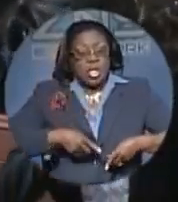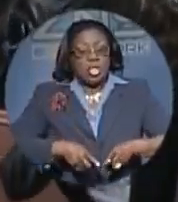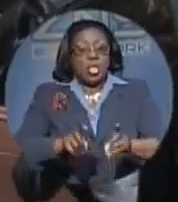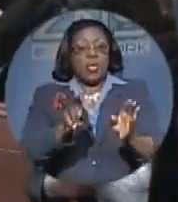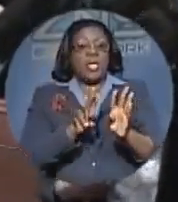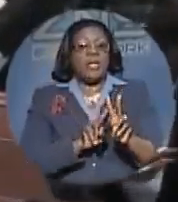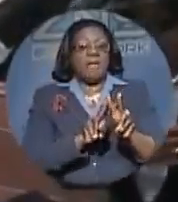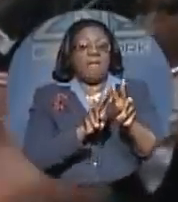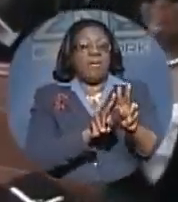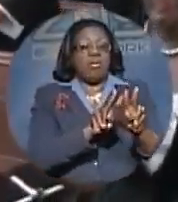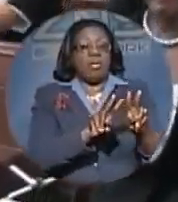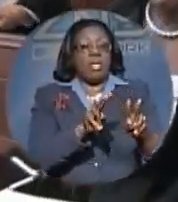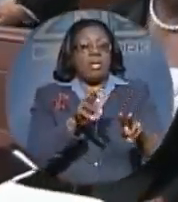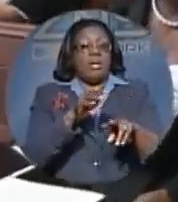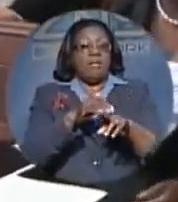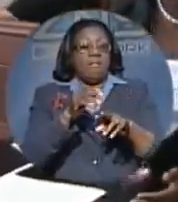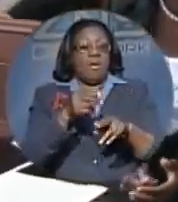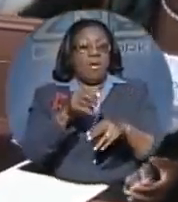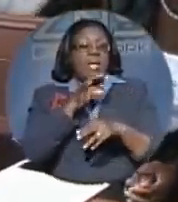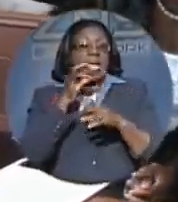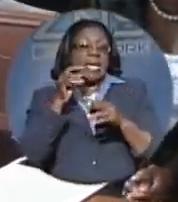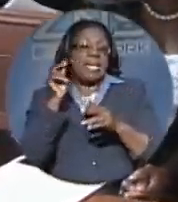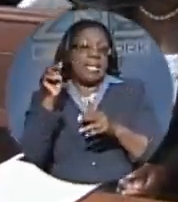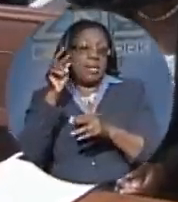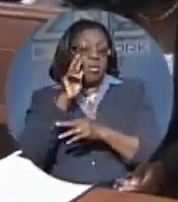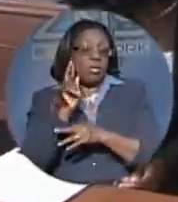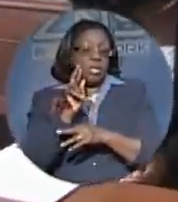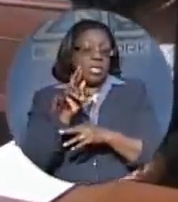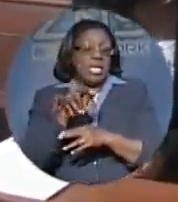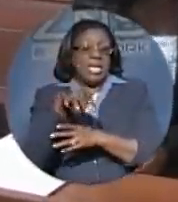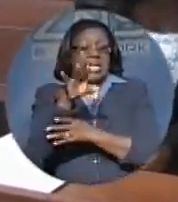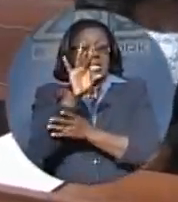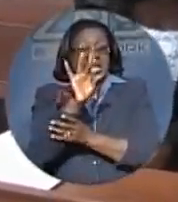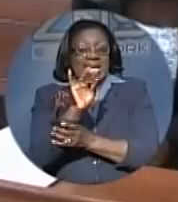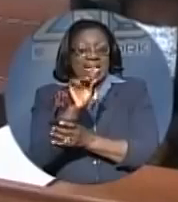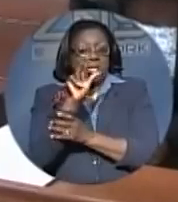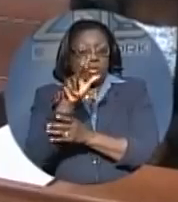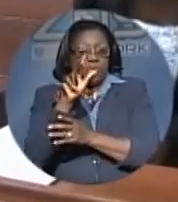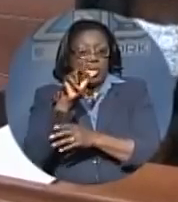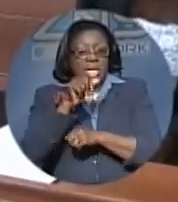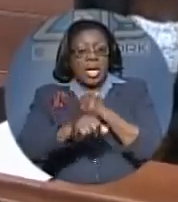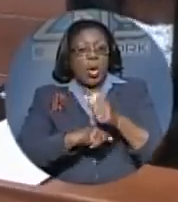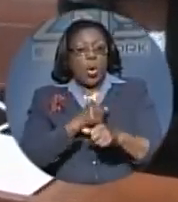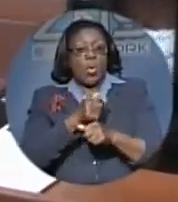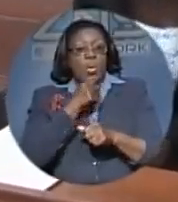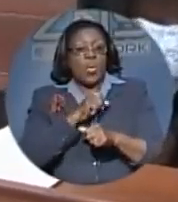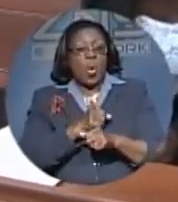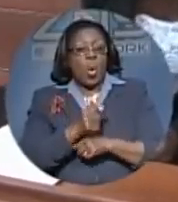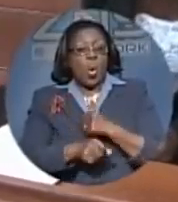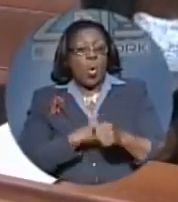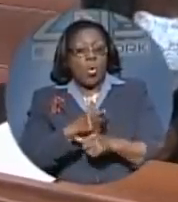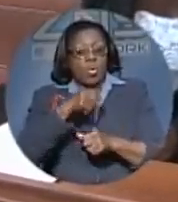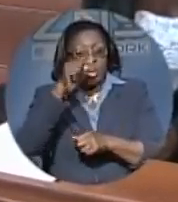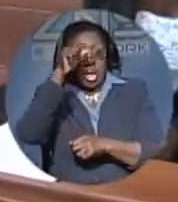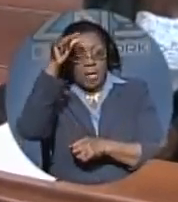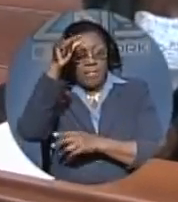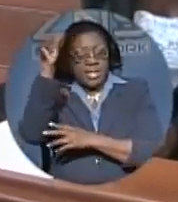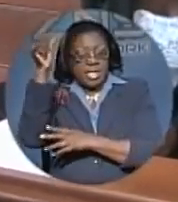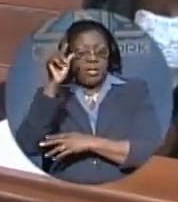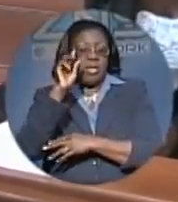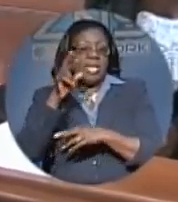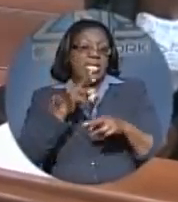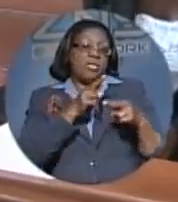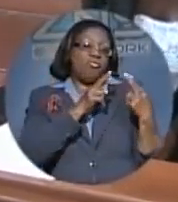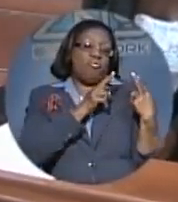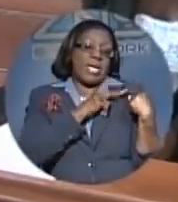Roach. Relatives told us today that the 83-year-old Governor General is in stable condition and is alert and resting comfortably. Doctors